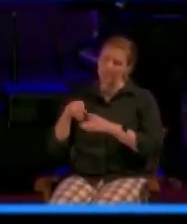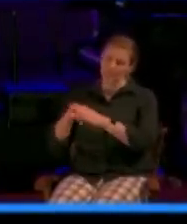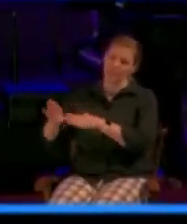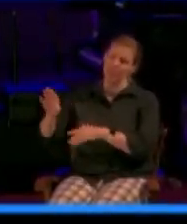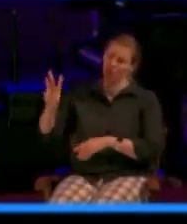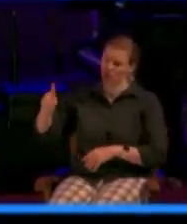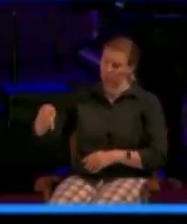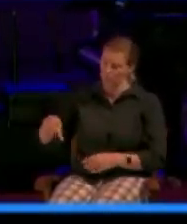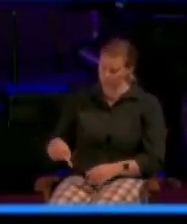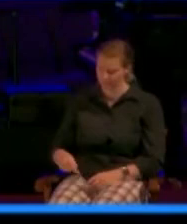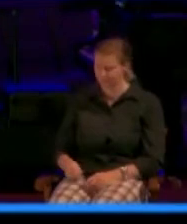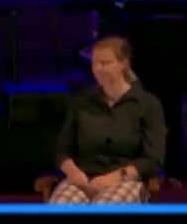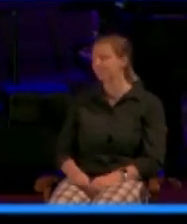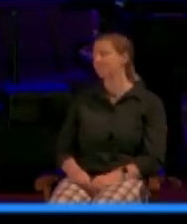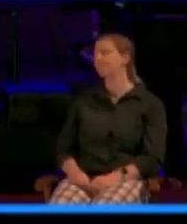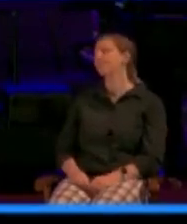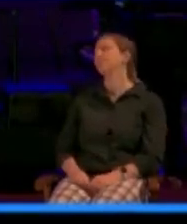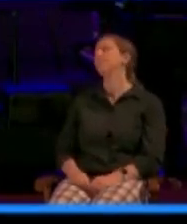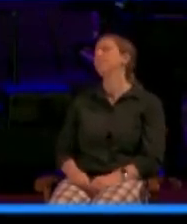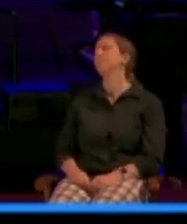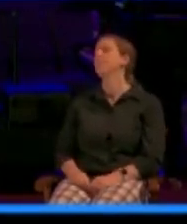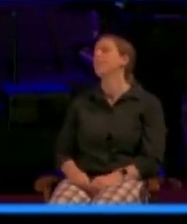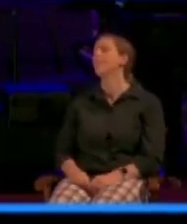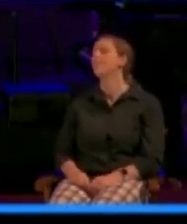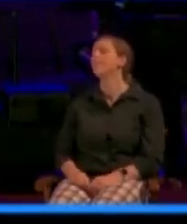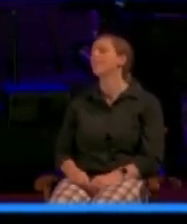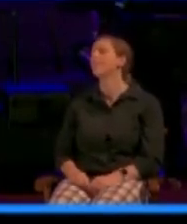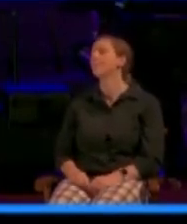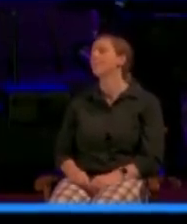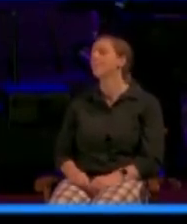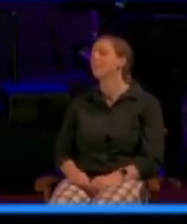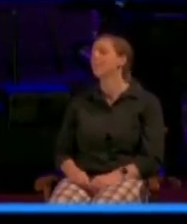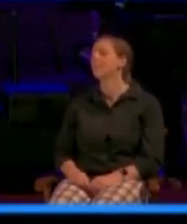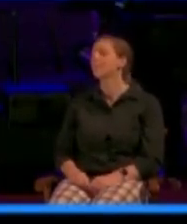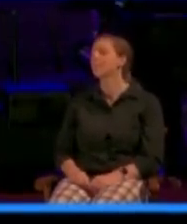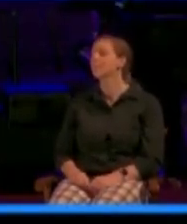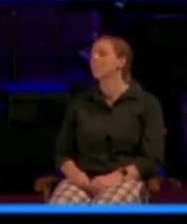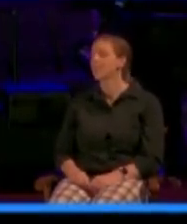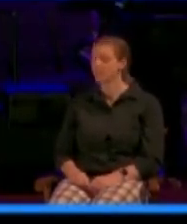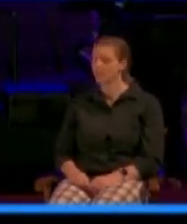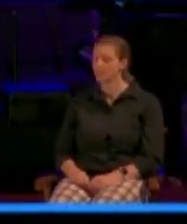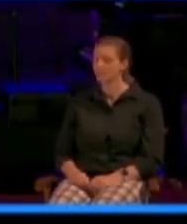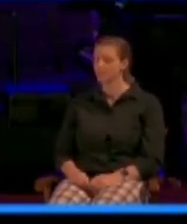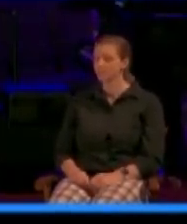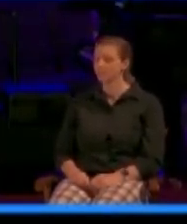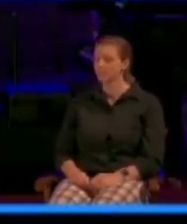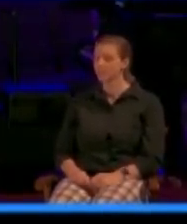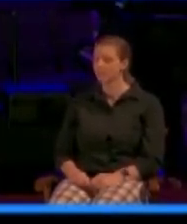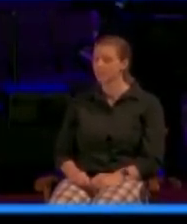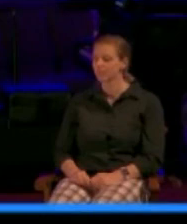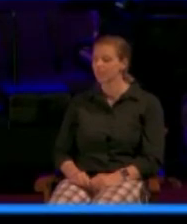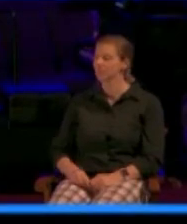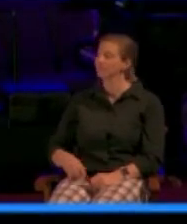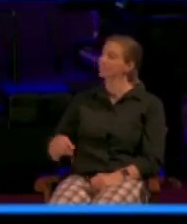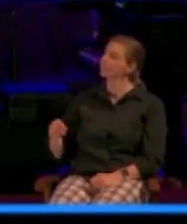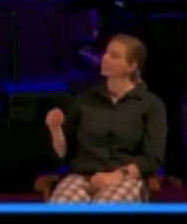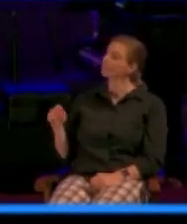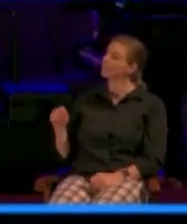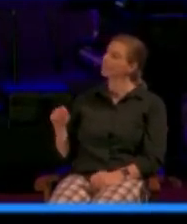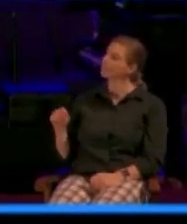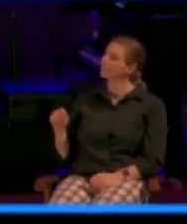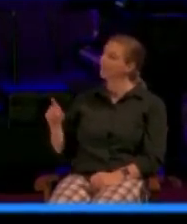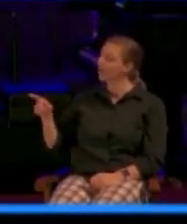I'd never seen what was in that buried treasure. But I went along with him and I prayed a prayer and I